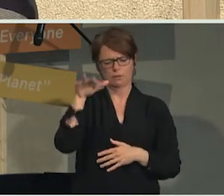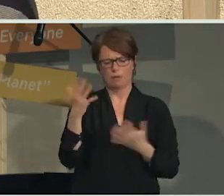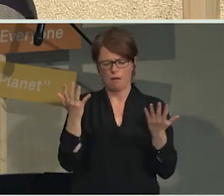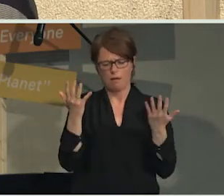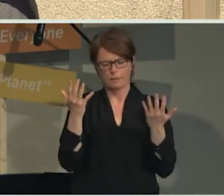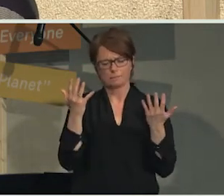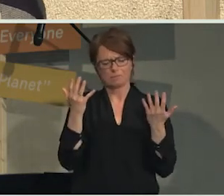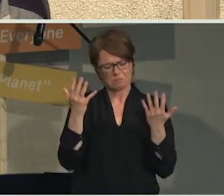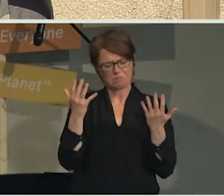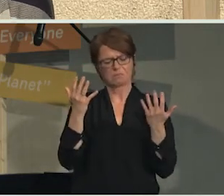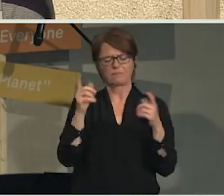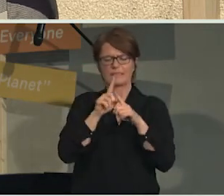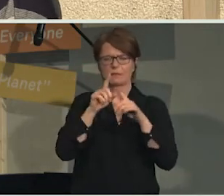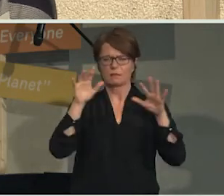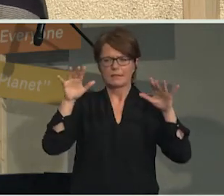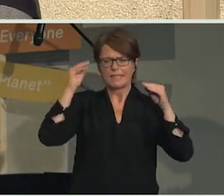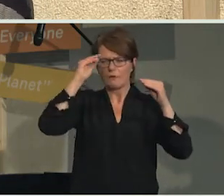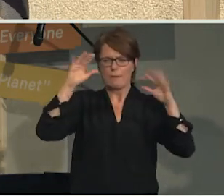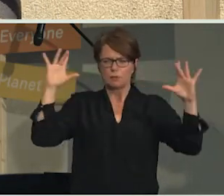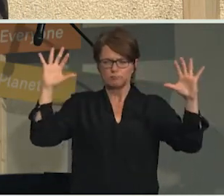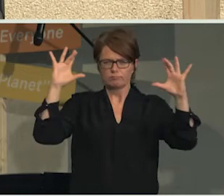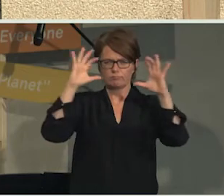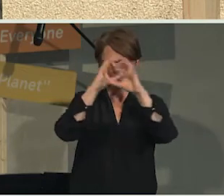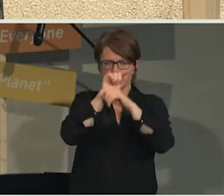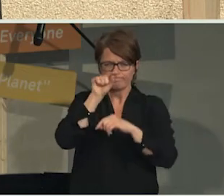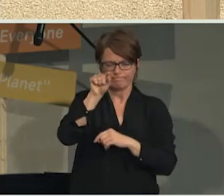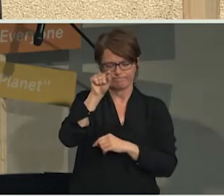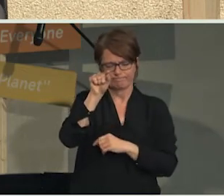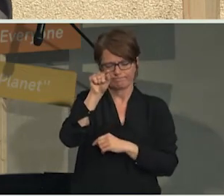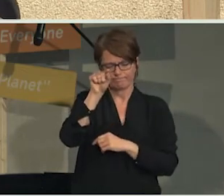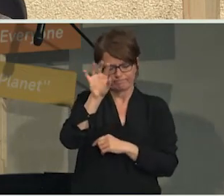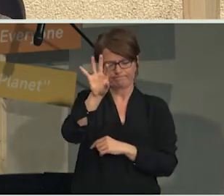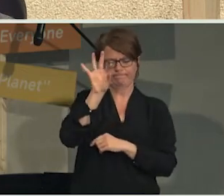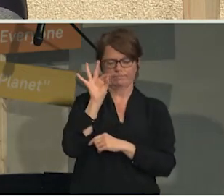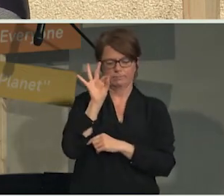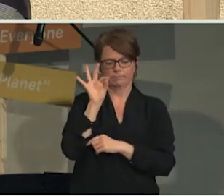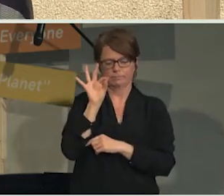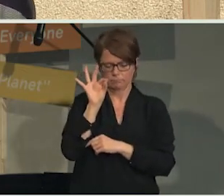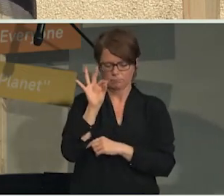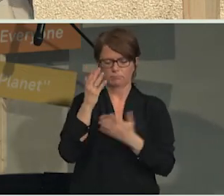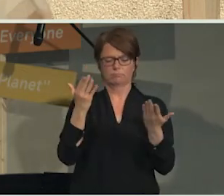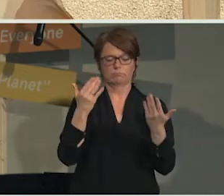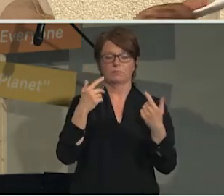As I said, today I stand here to represent a standard. Do you know those